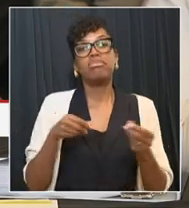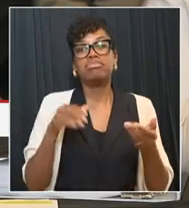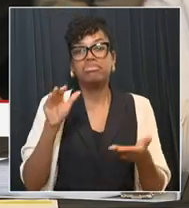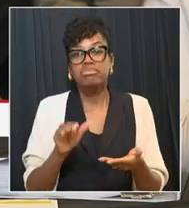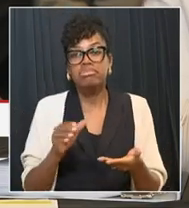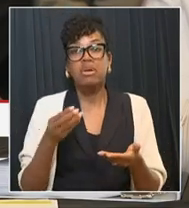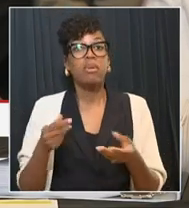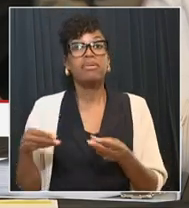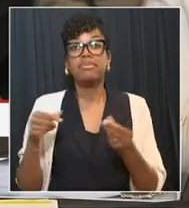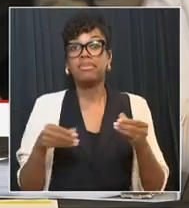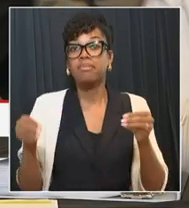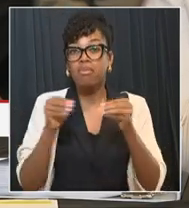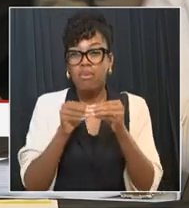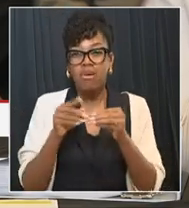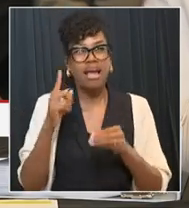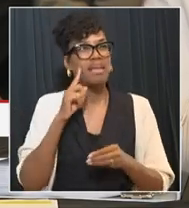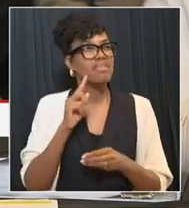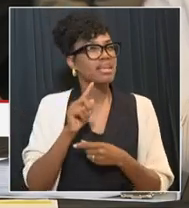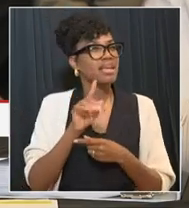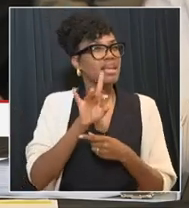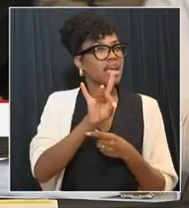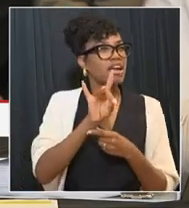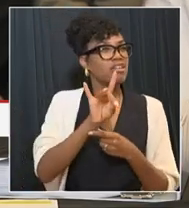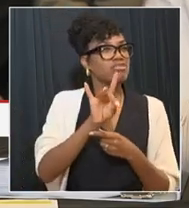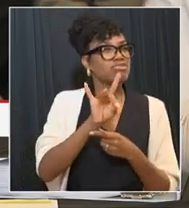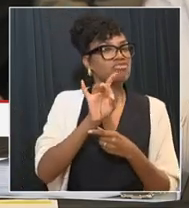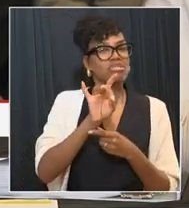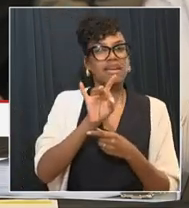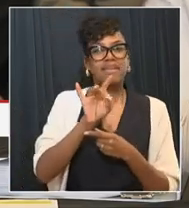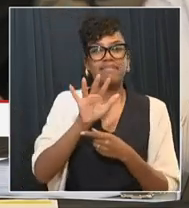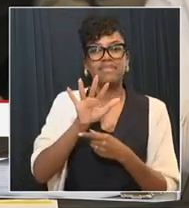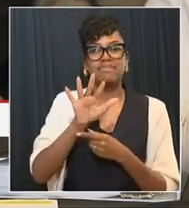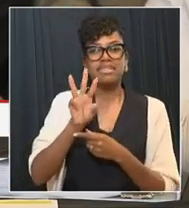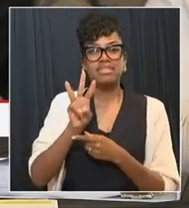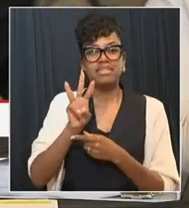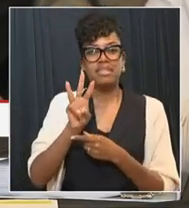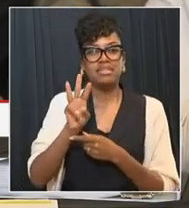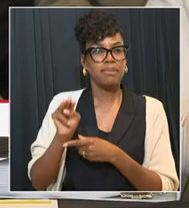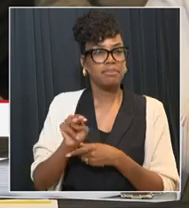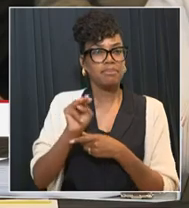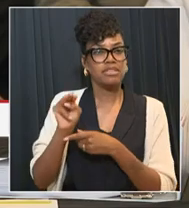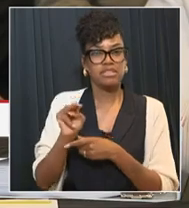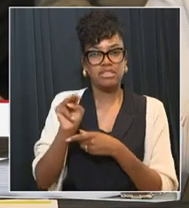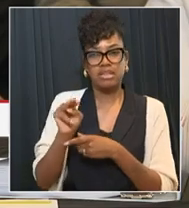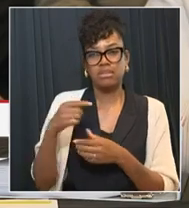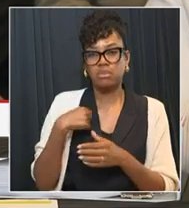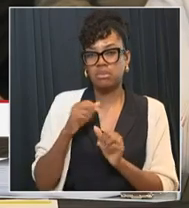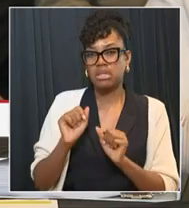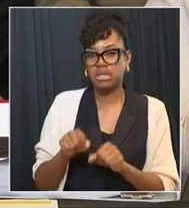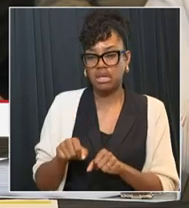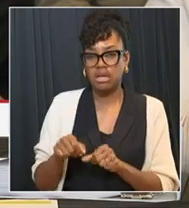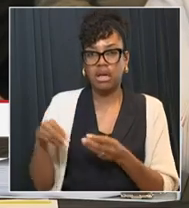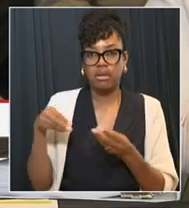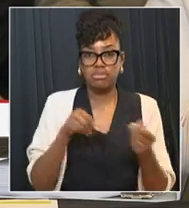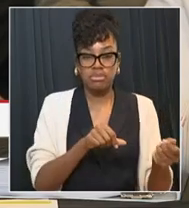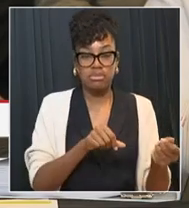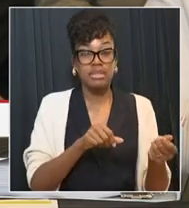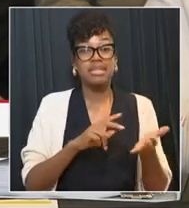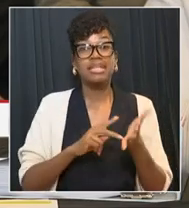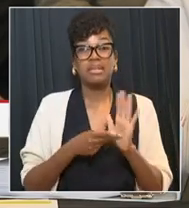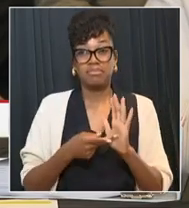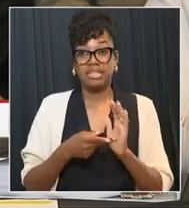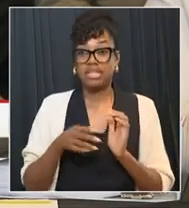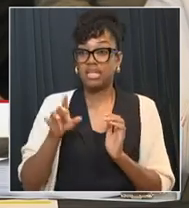500, it's 856, I think, 856 in this budget then we had to move 856. So